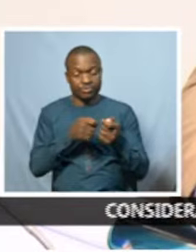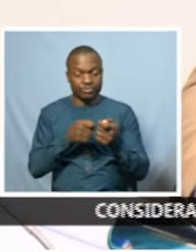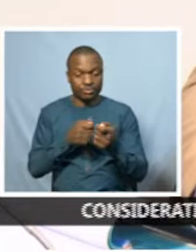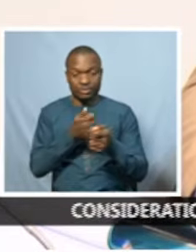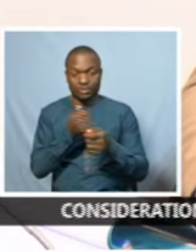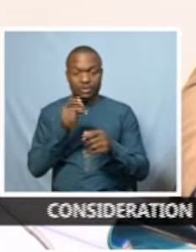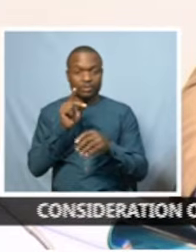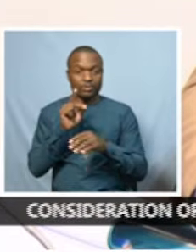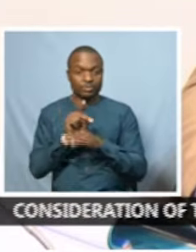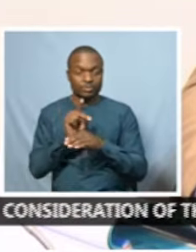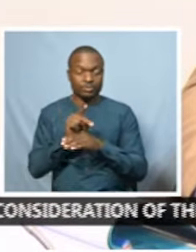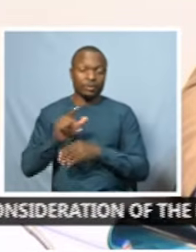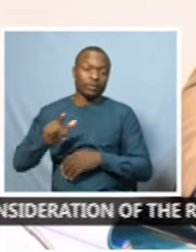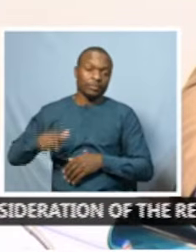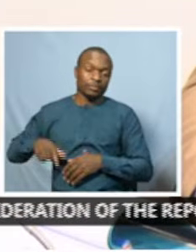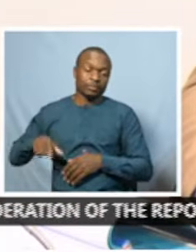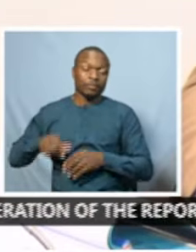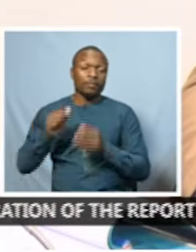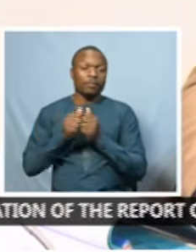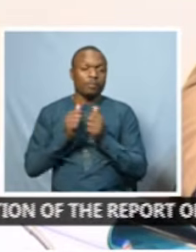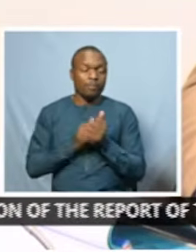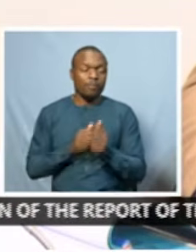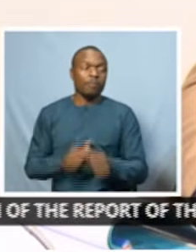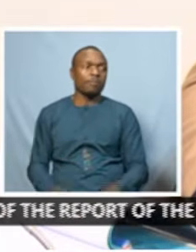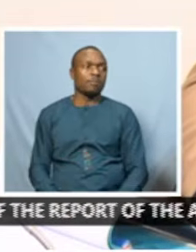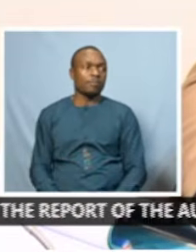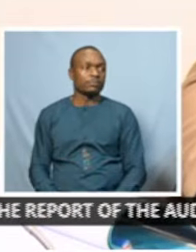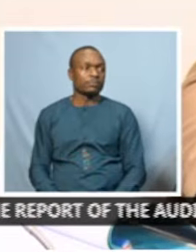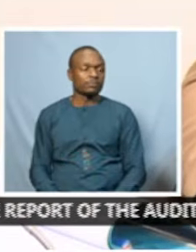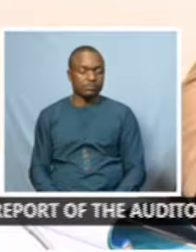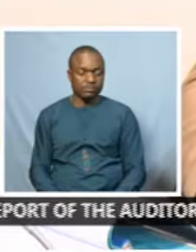to delayment. Otherwise, in terms of